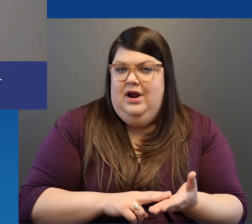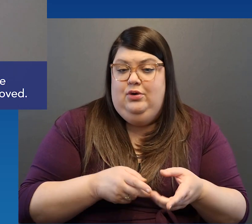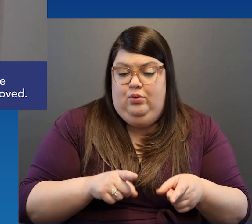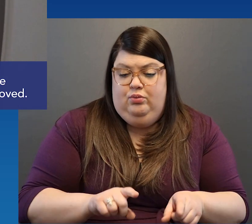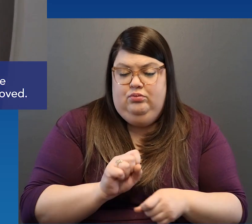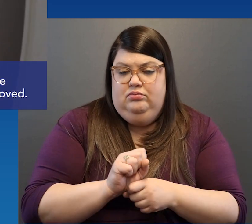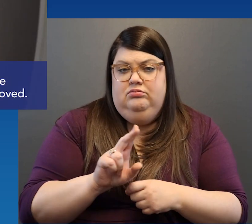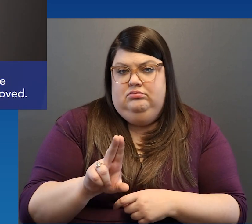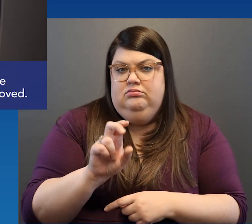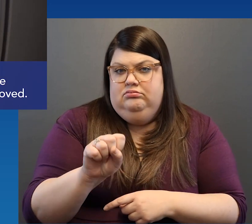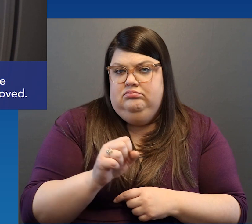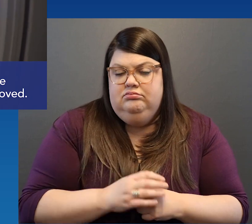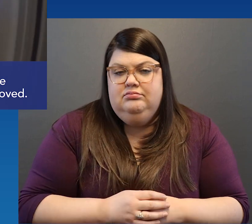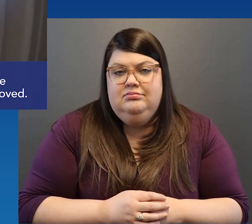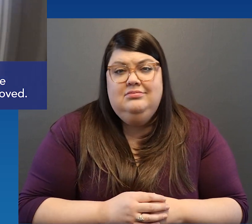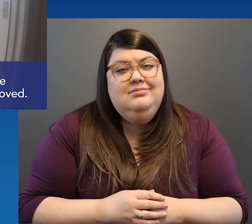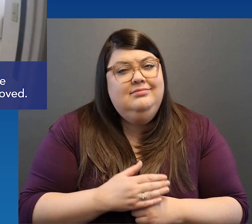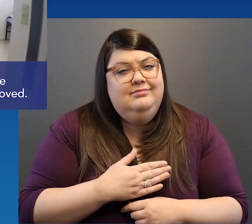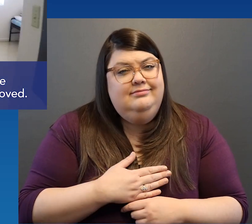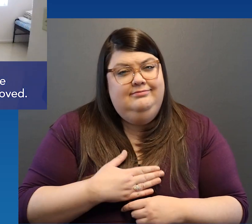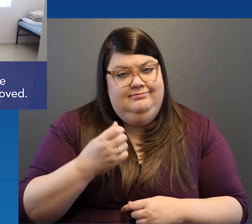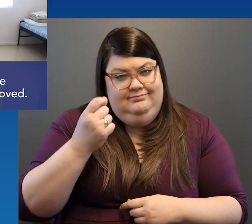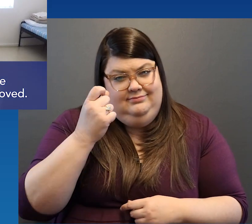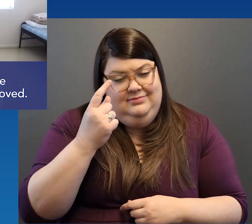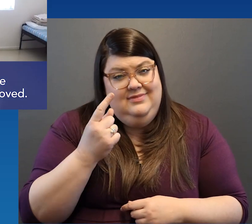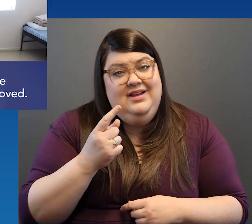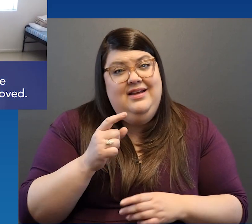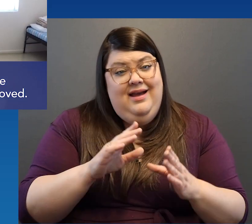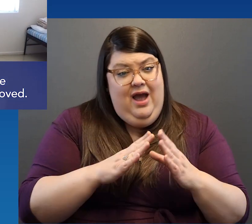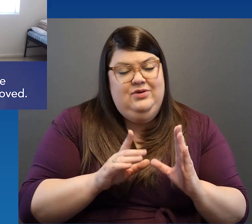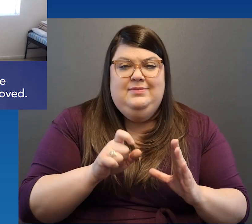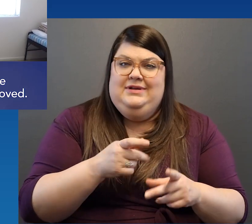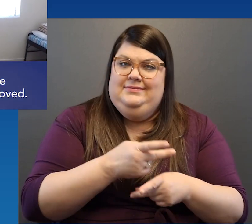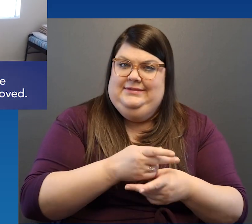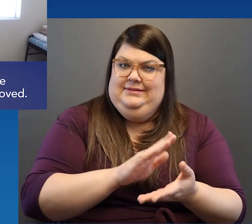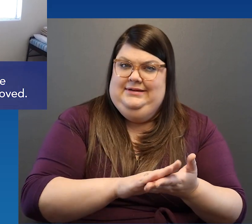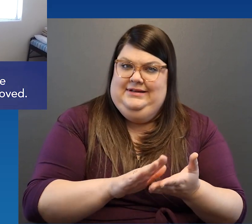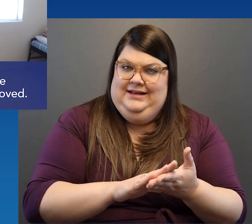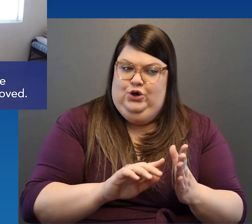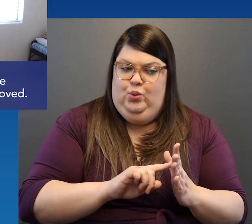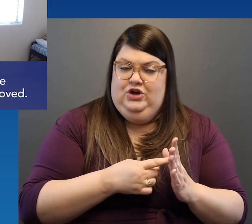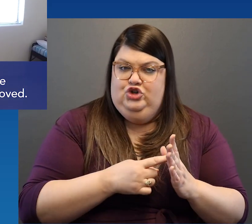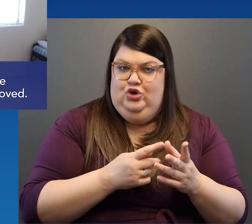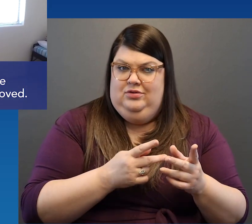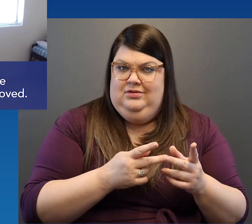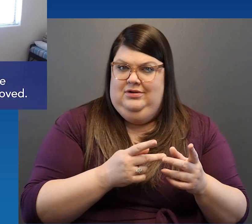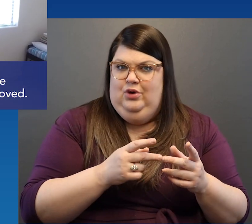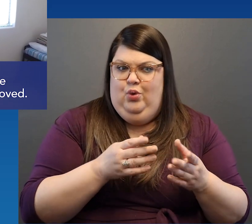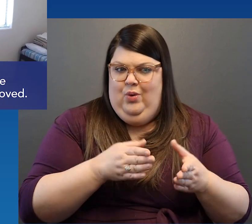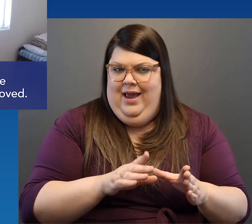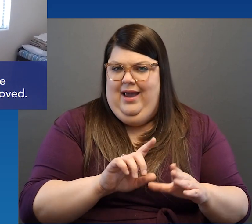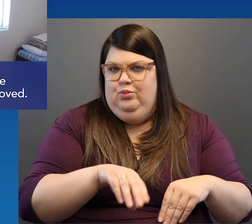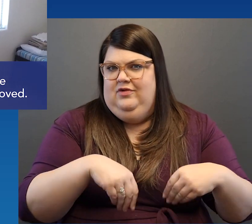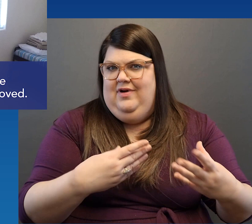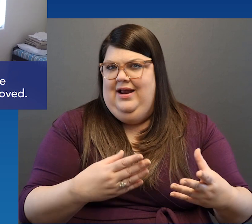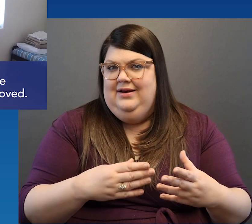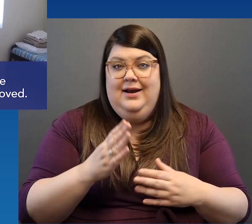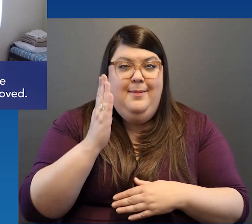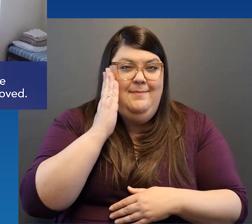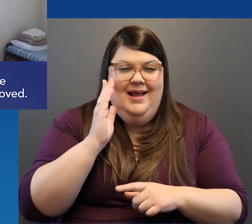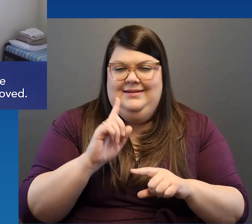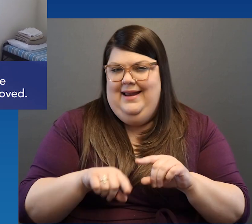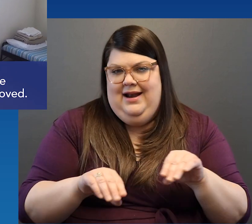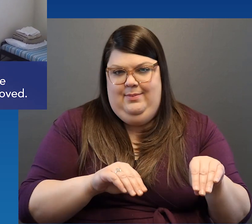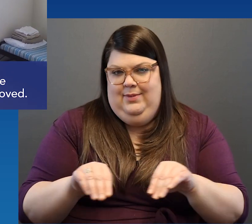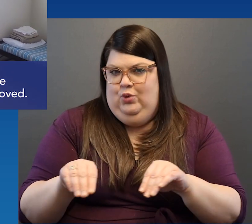States. Please note that housing must be kept clean and in the original state it was provided to you, and beds cannot be moved.